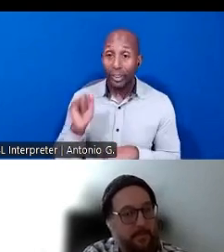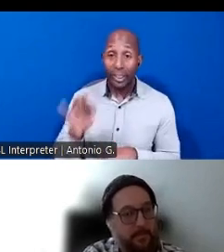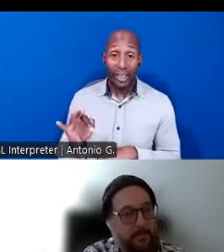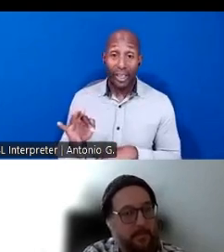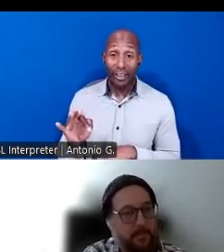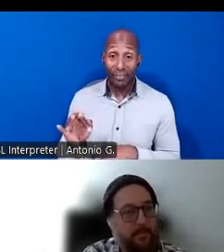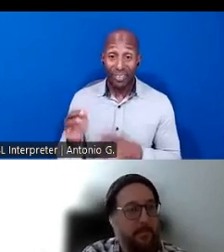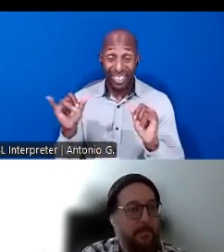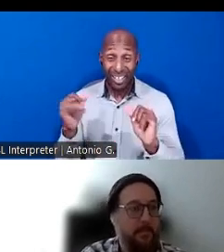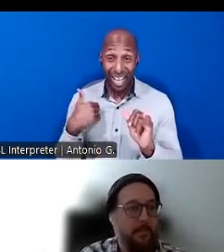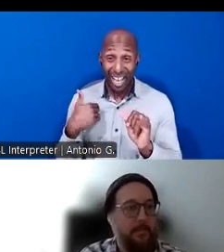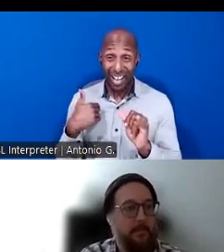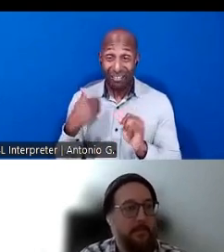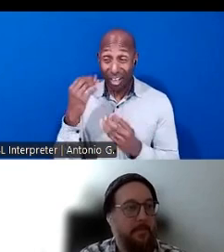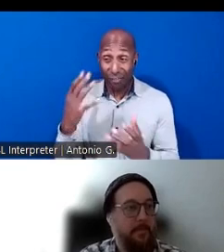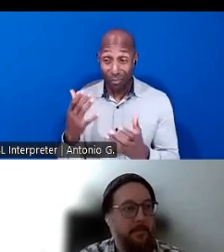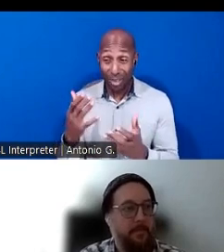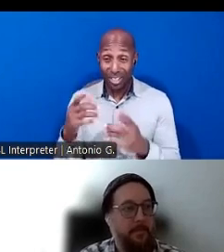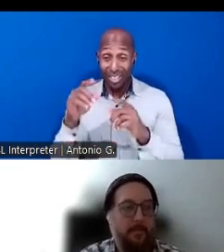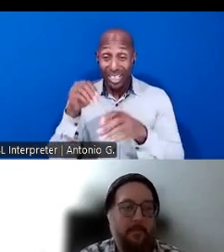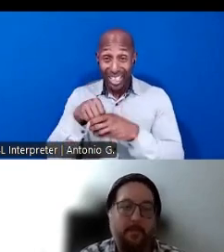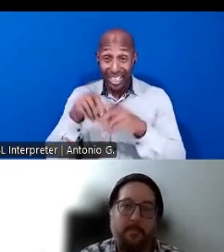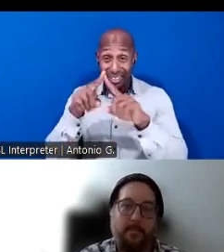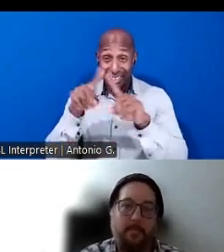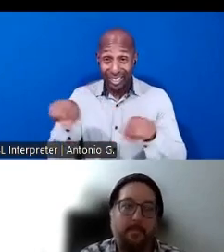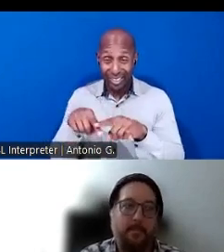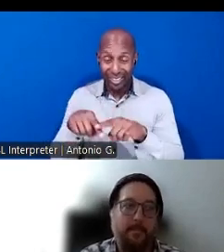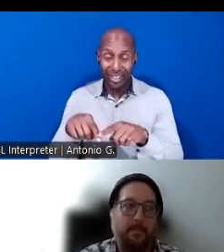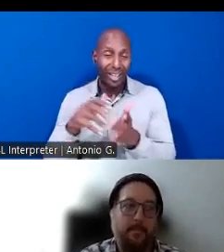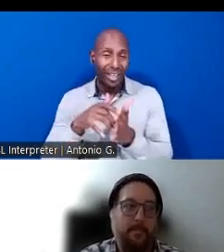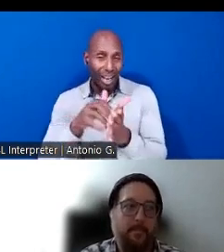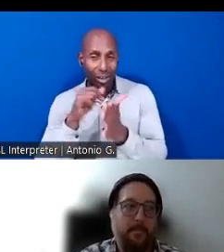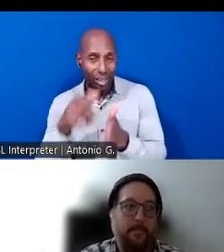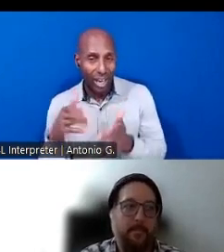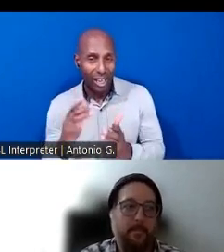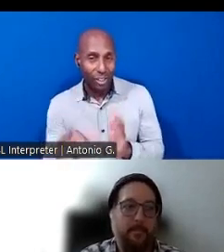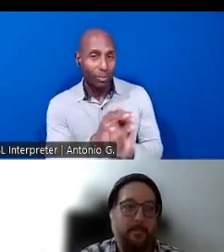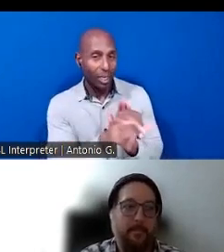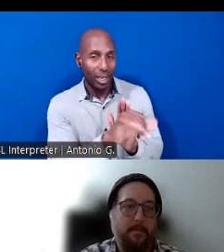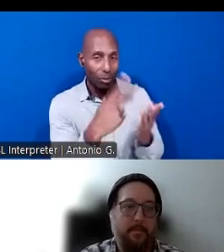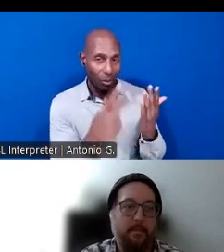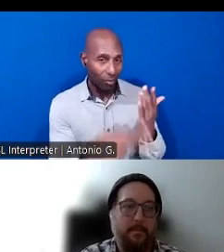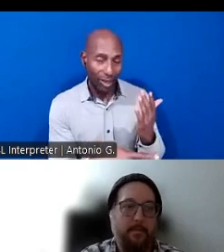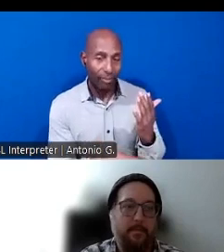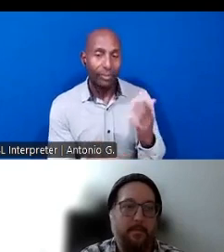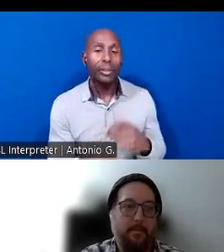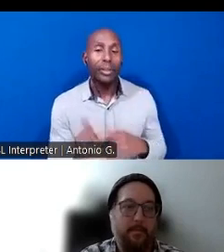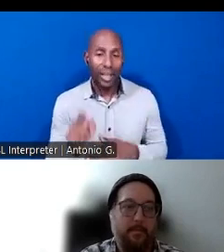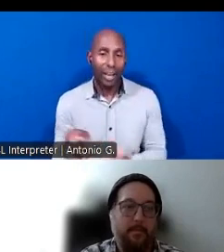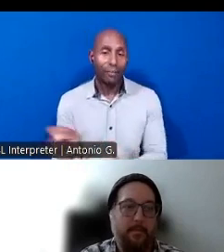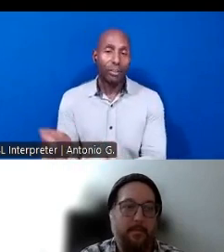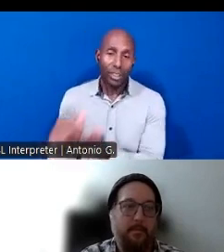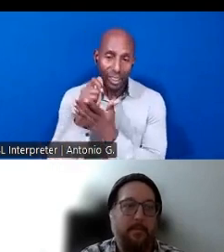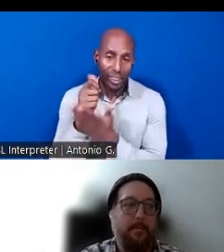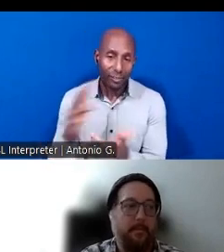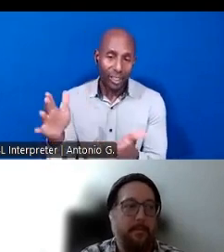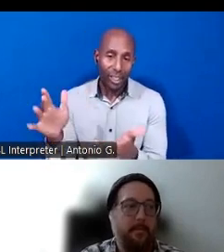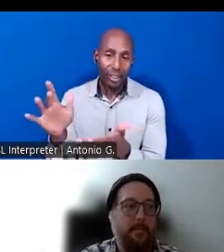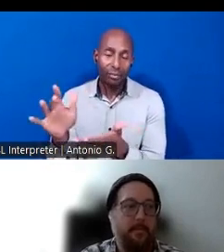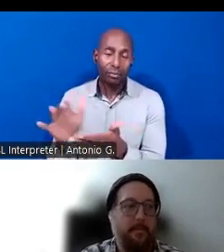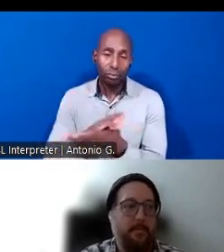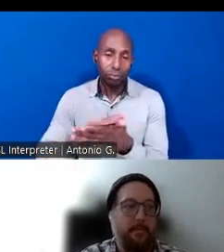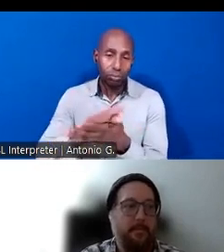the data out of, I think it's steps 3 through 7. So you have to take it all the way back and start